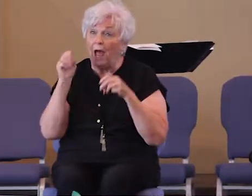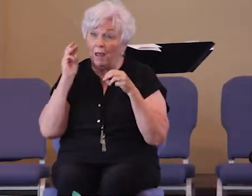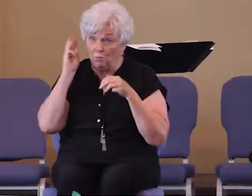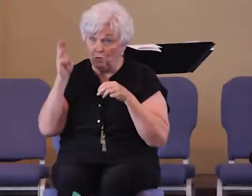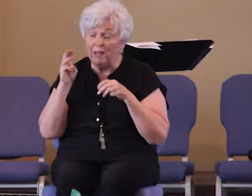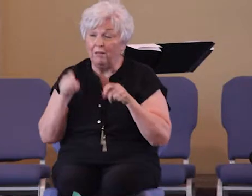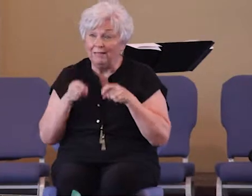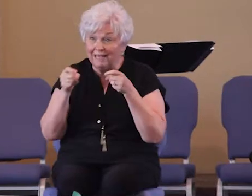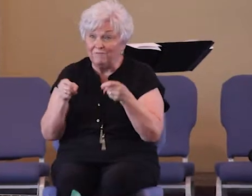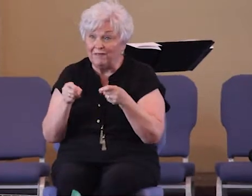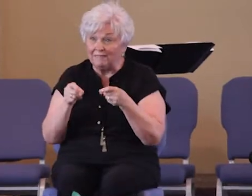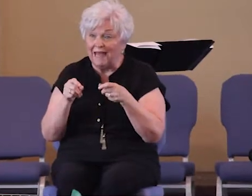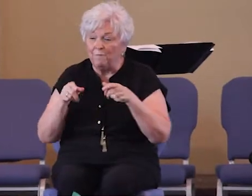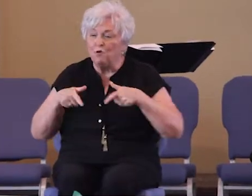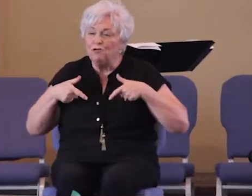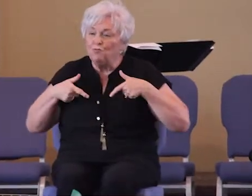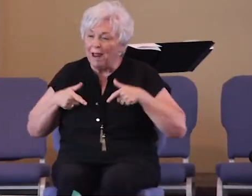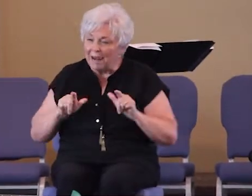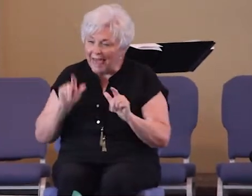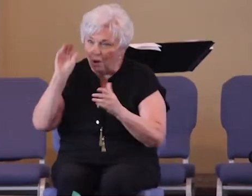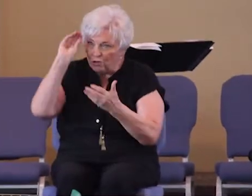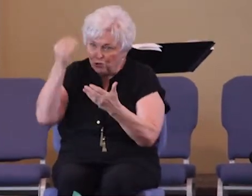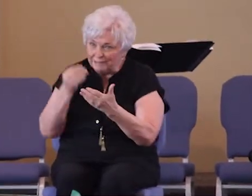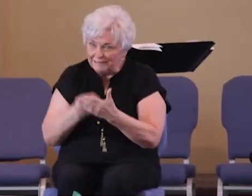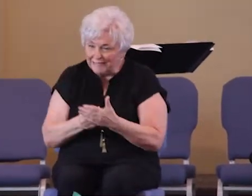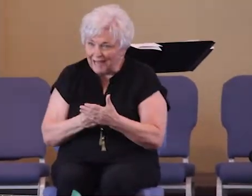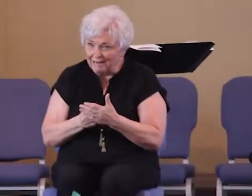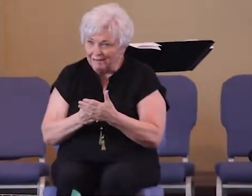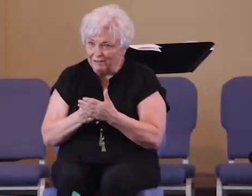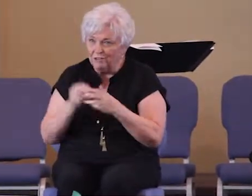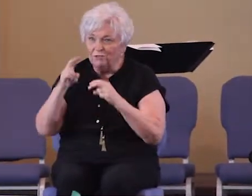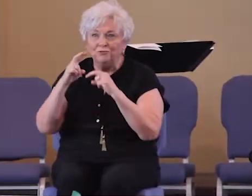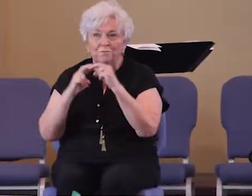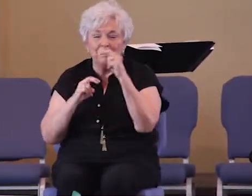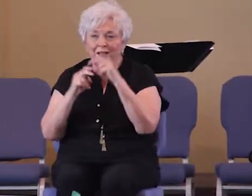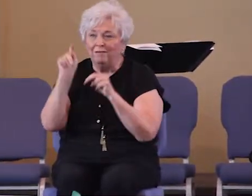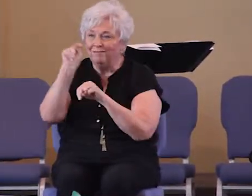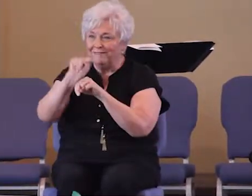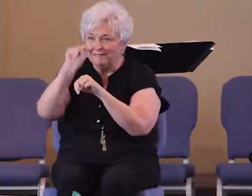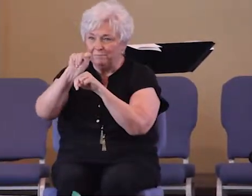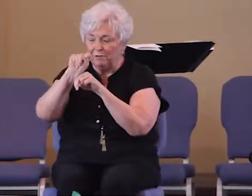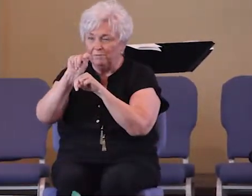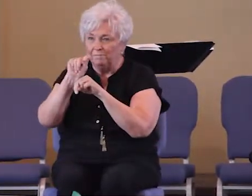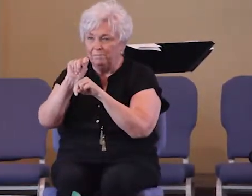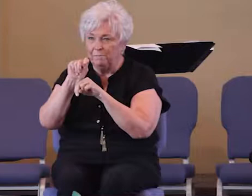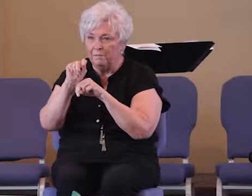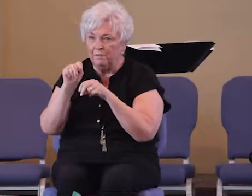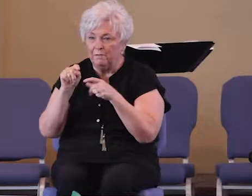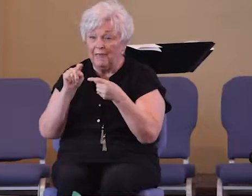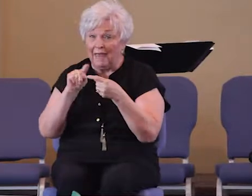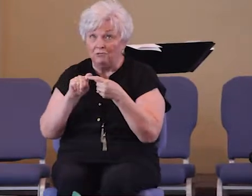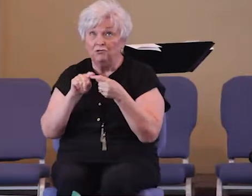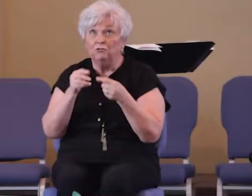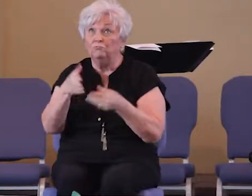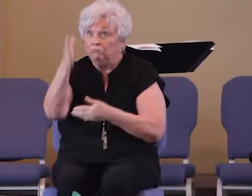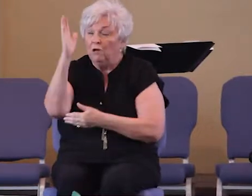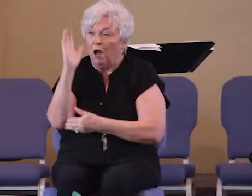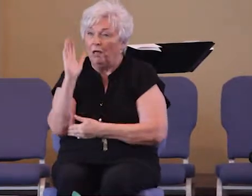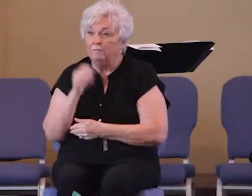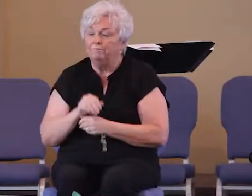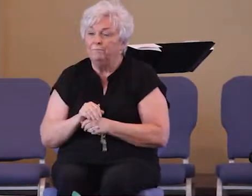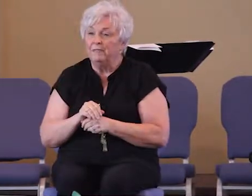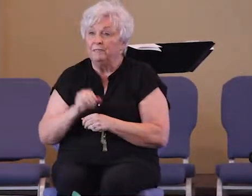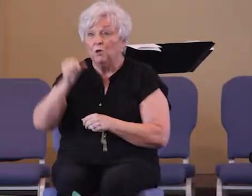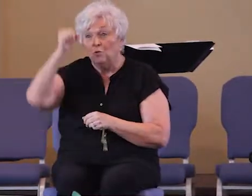I will allow your son to build it for you and to me. And so